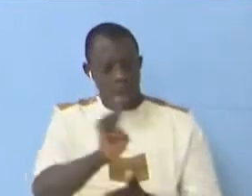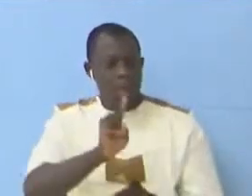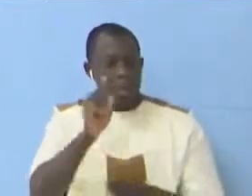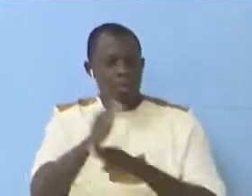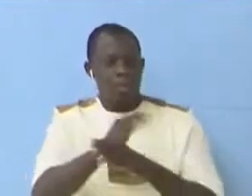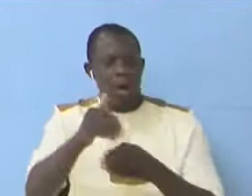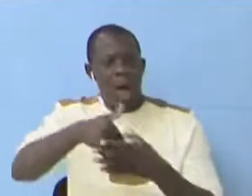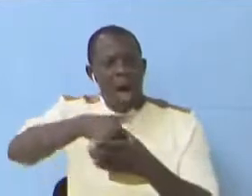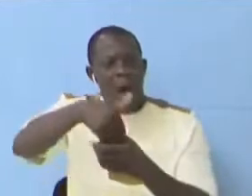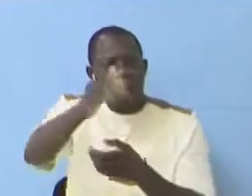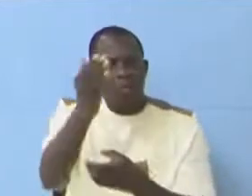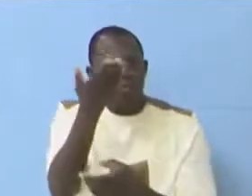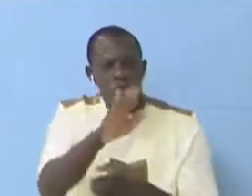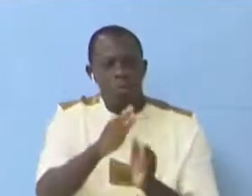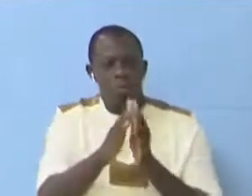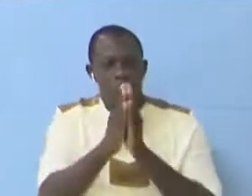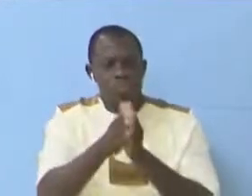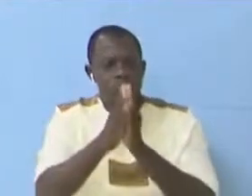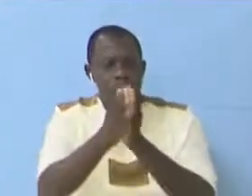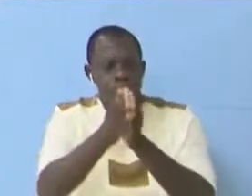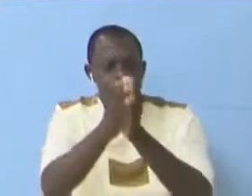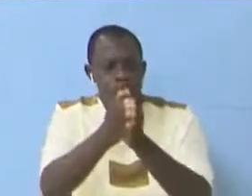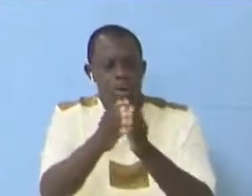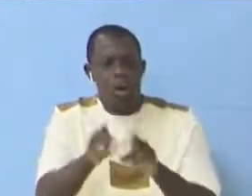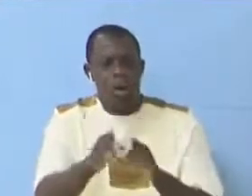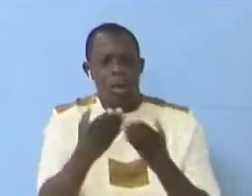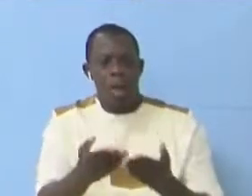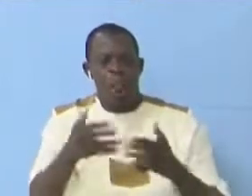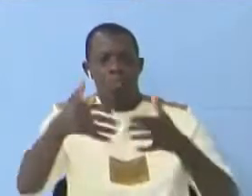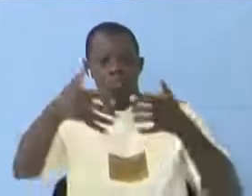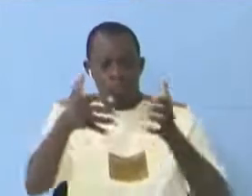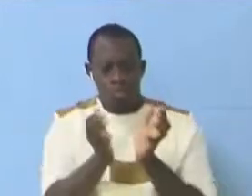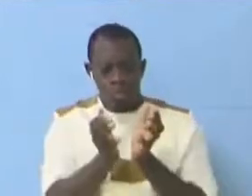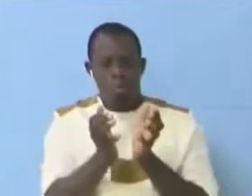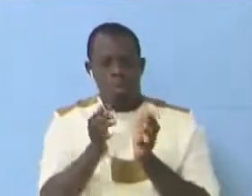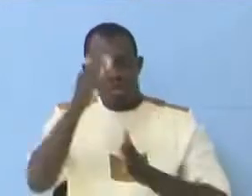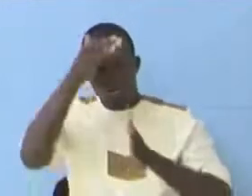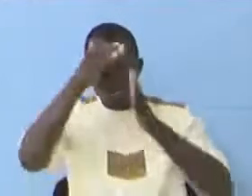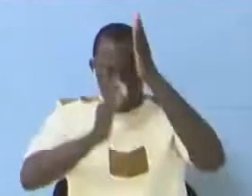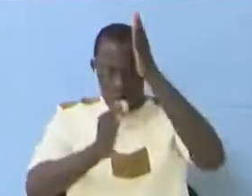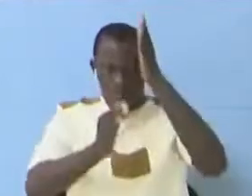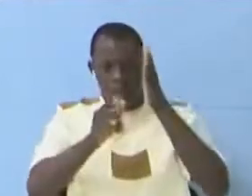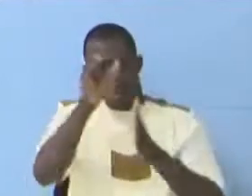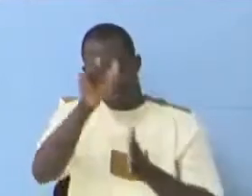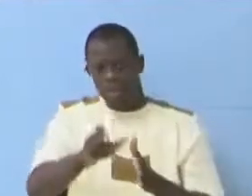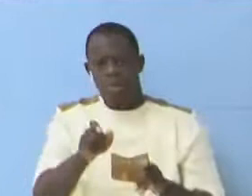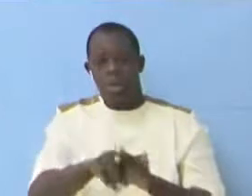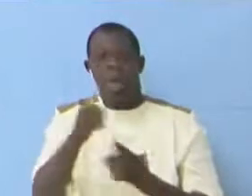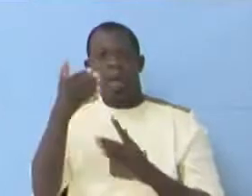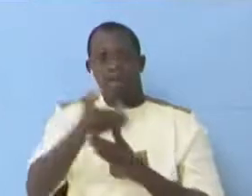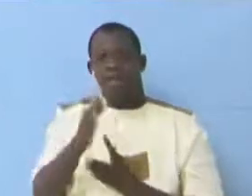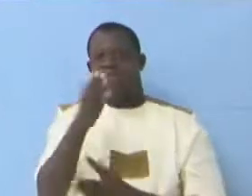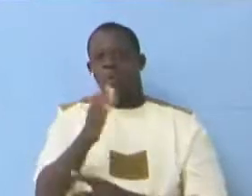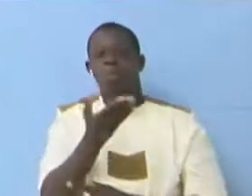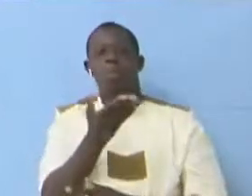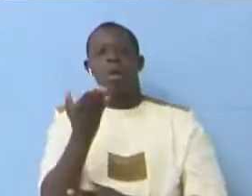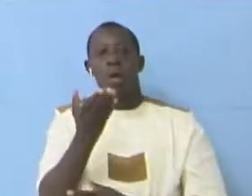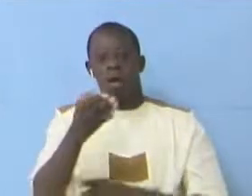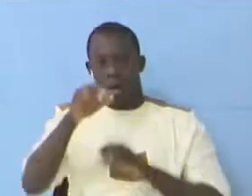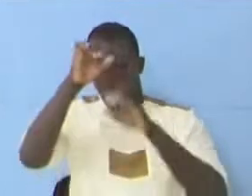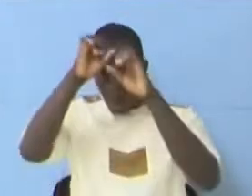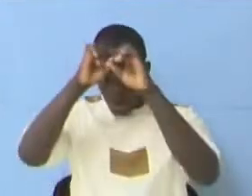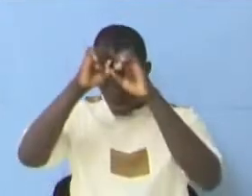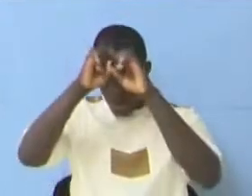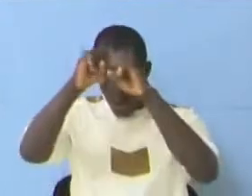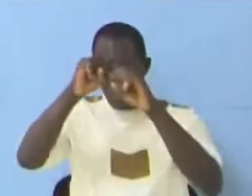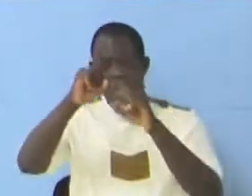ci jamono bi nga xam ne ñu ngi génn ci gaal gi. a group of soldiers believed to be from the State Guard. ak groupe